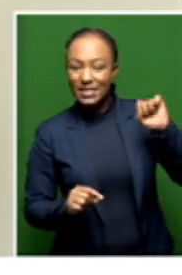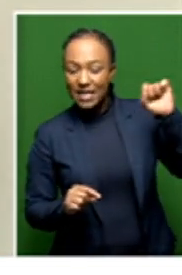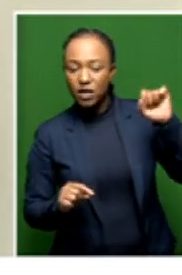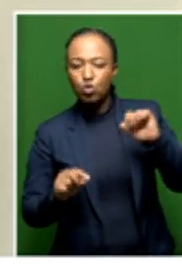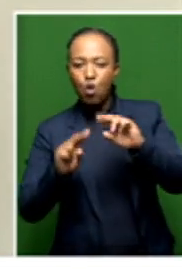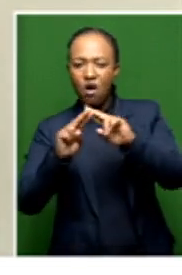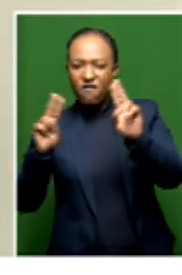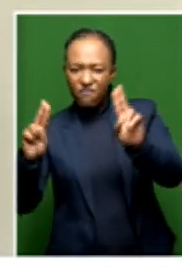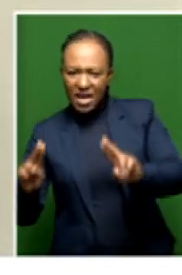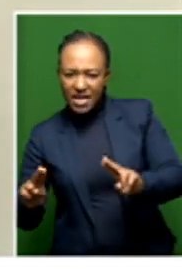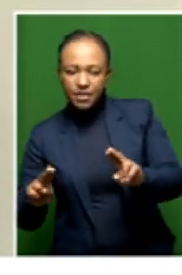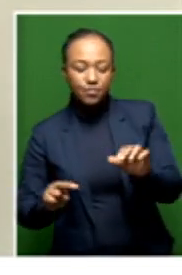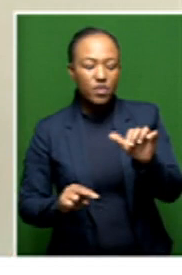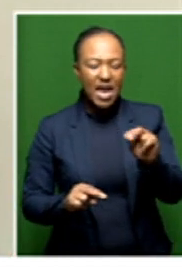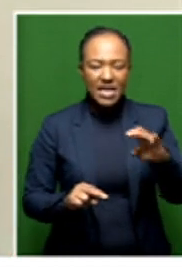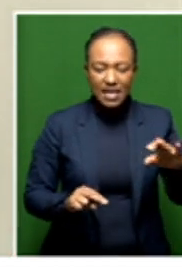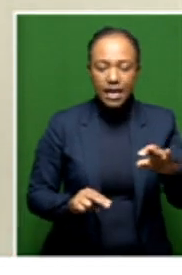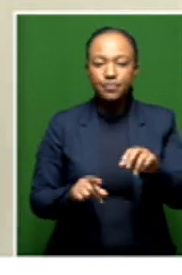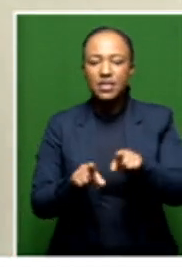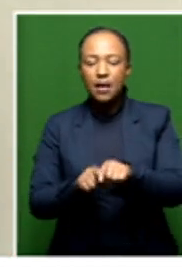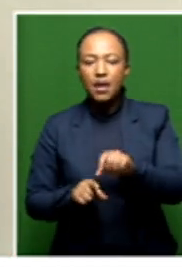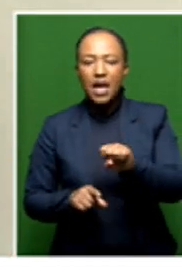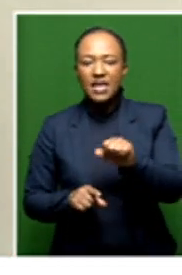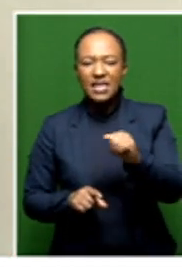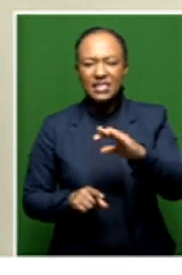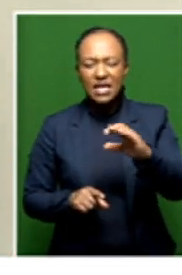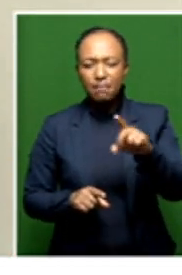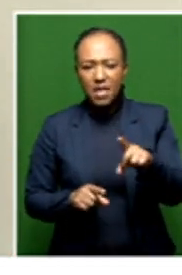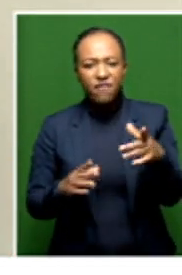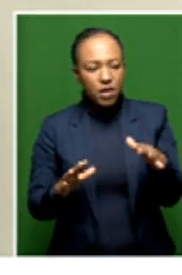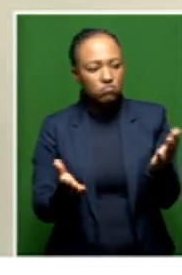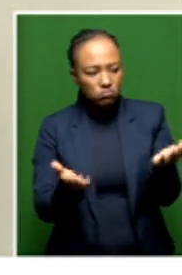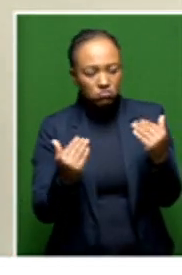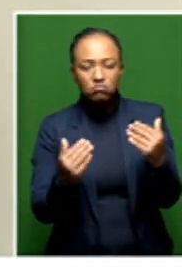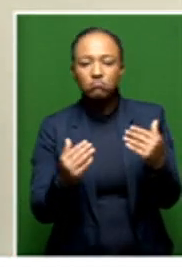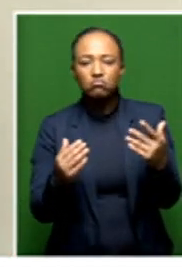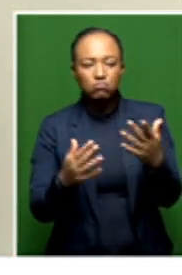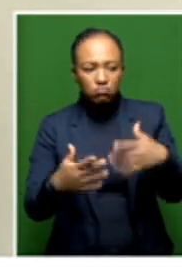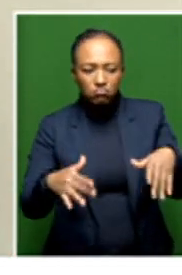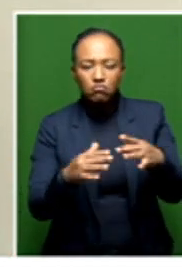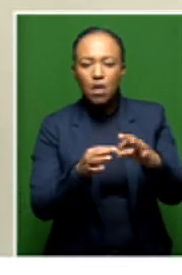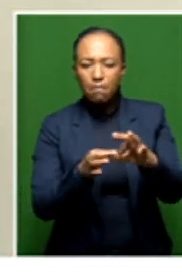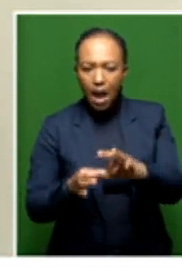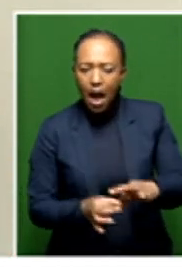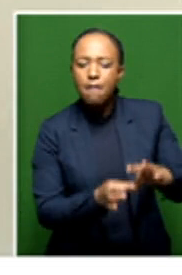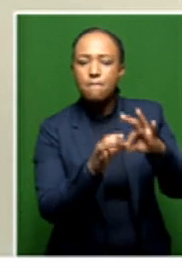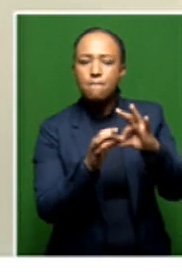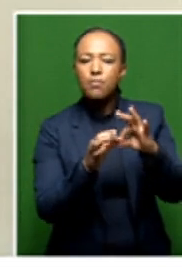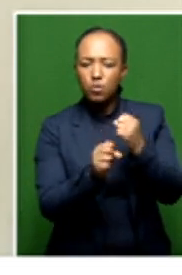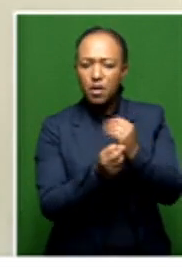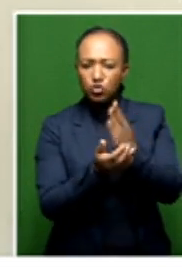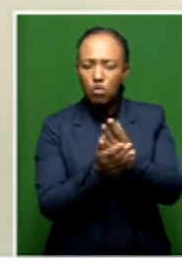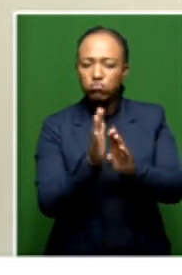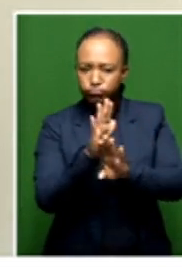with the ANC, with the SACP, that formed this alliance to advance the struggle of the people of this country.